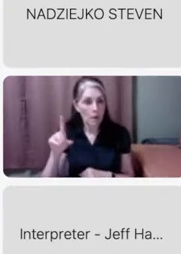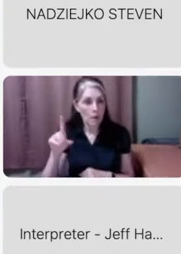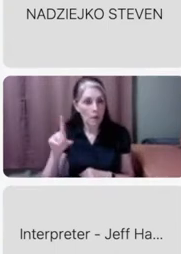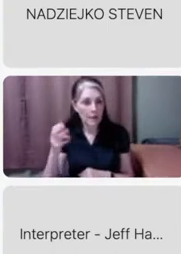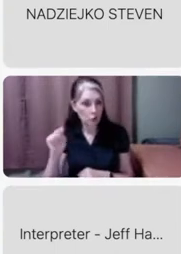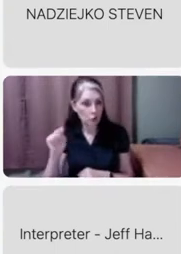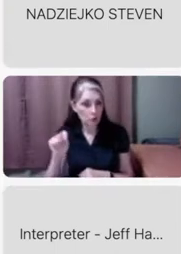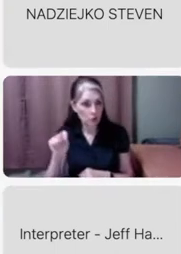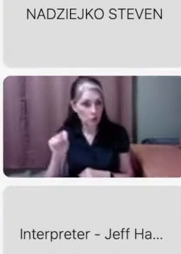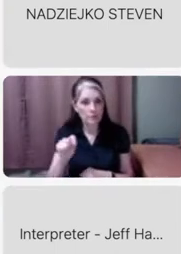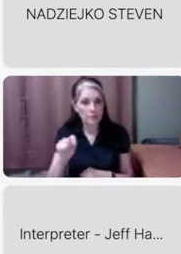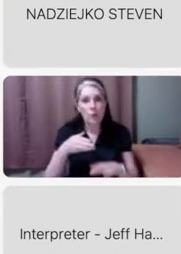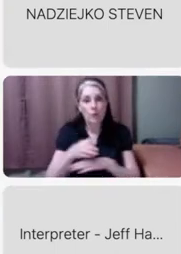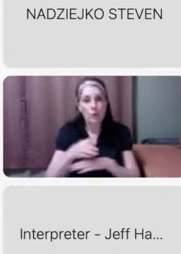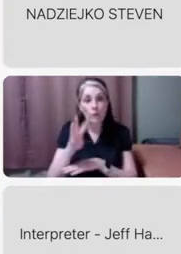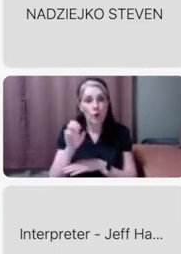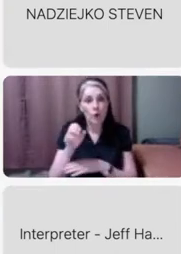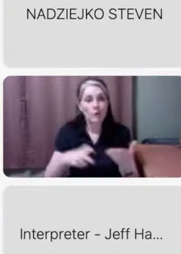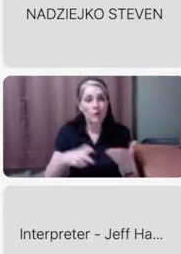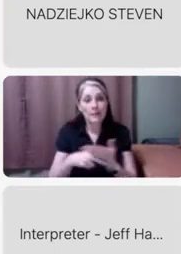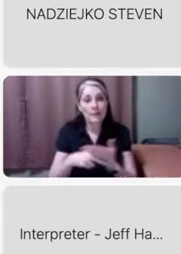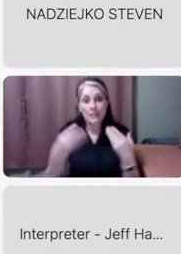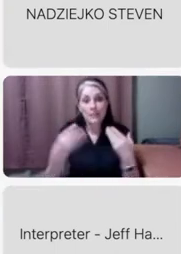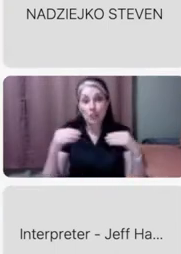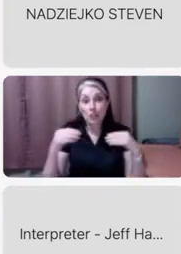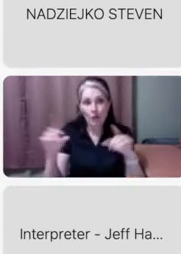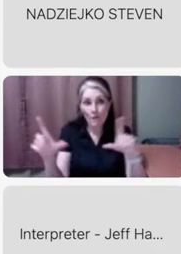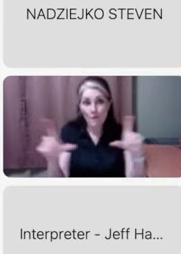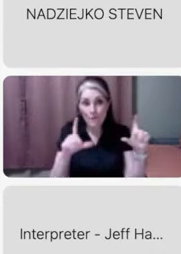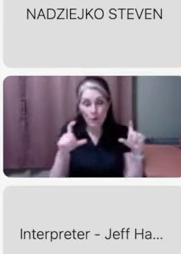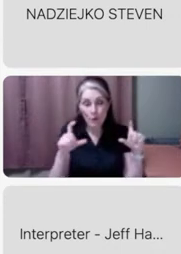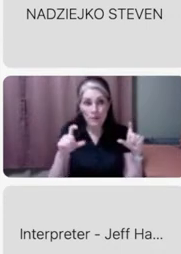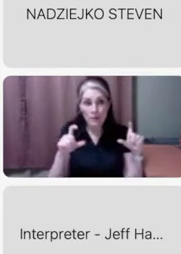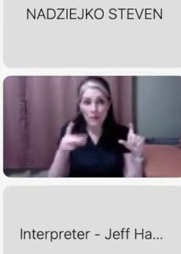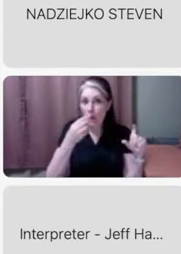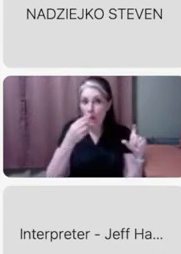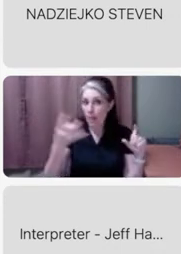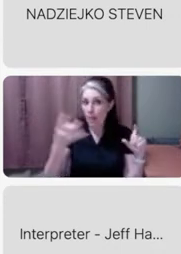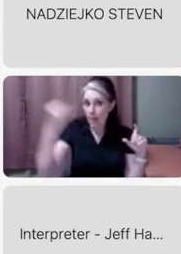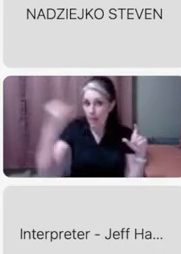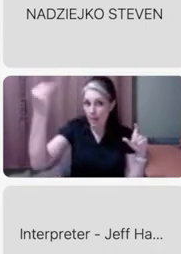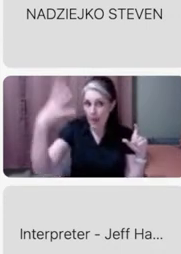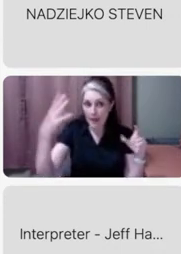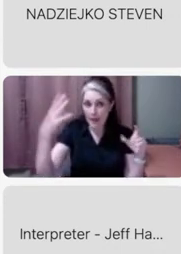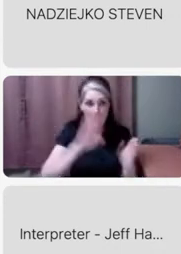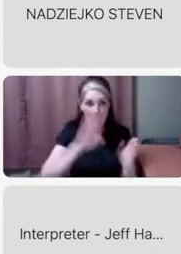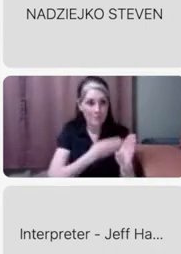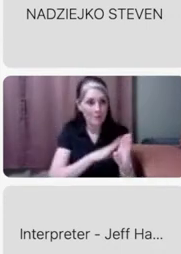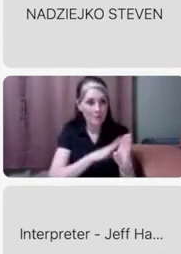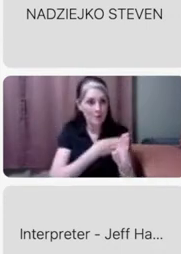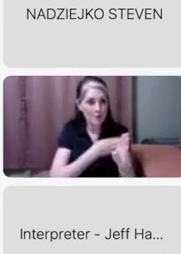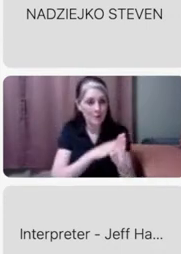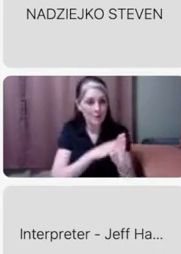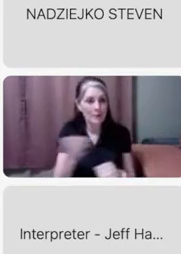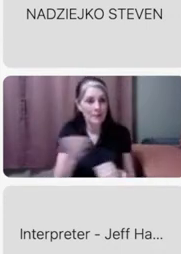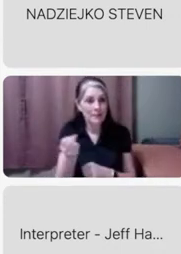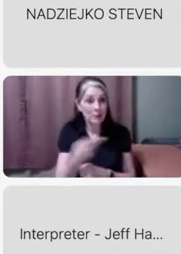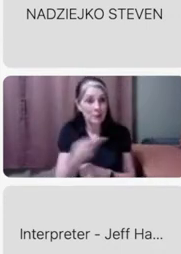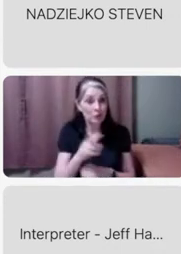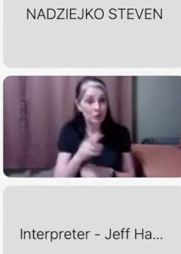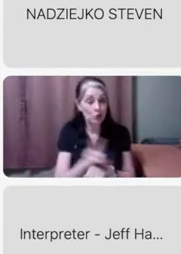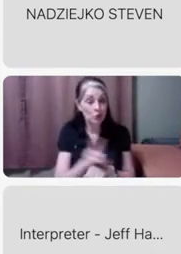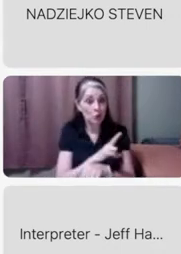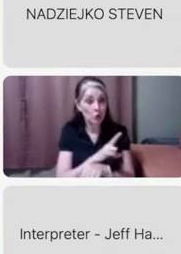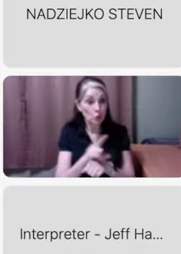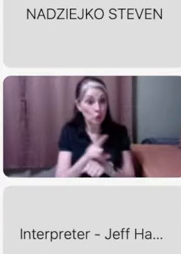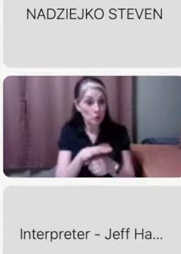camera and photo booths music and lighting ice cream station casino tables and exclusive use of the country club venue we are sure prom is going